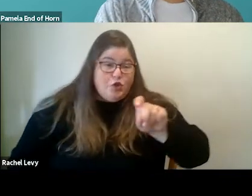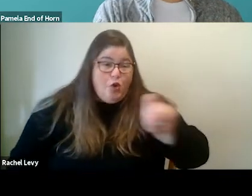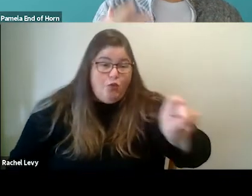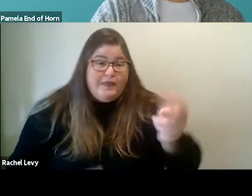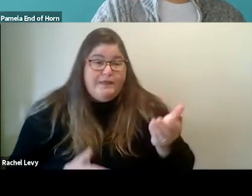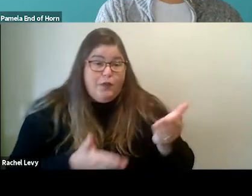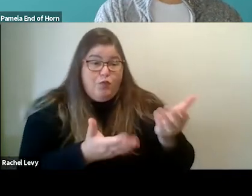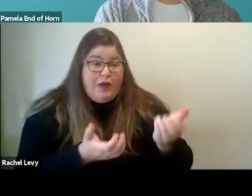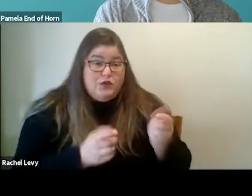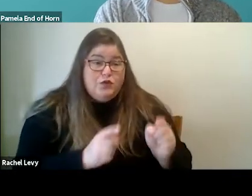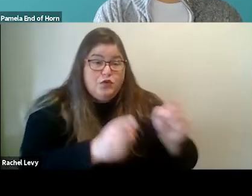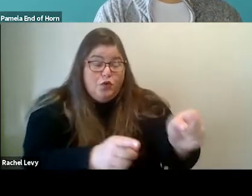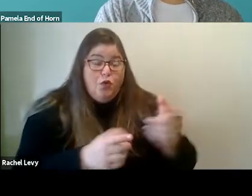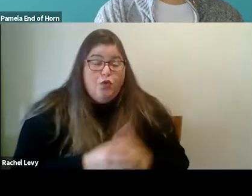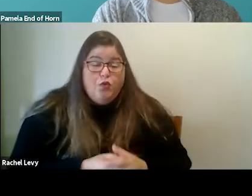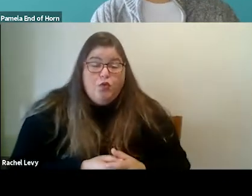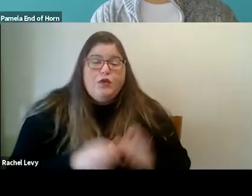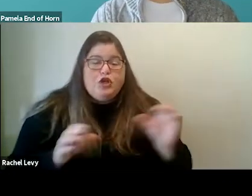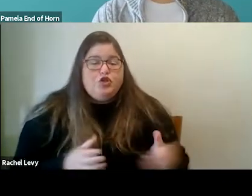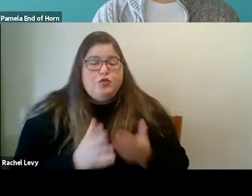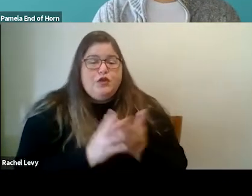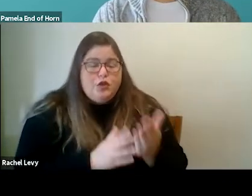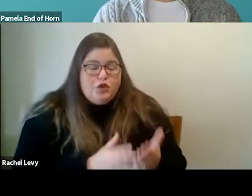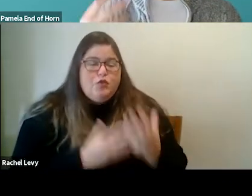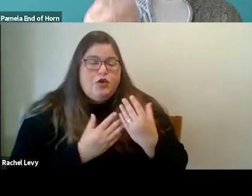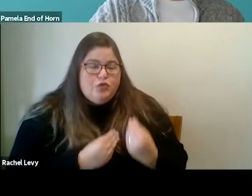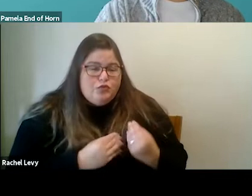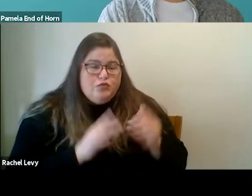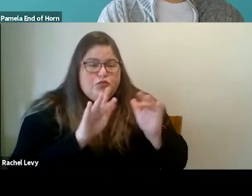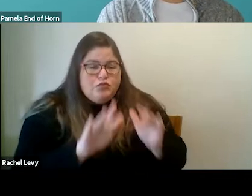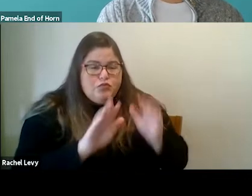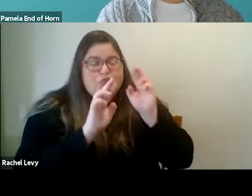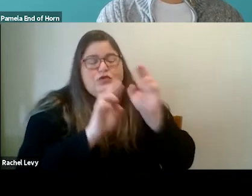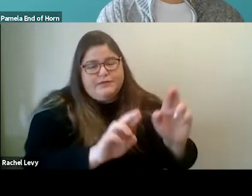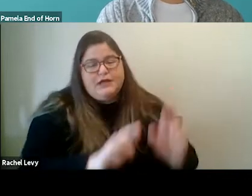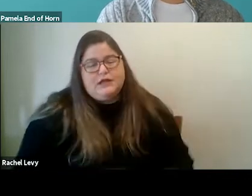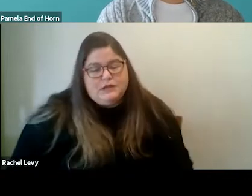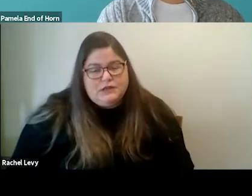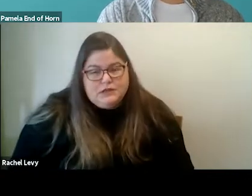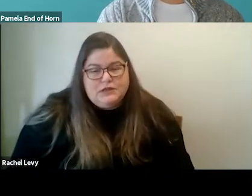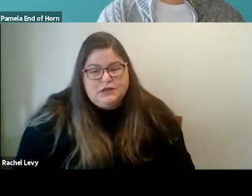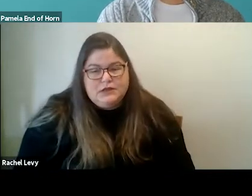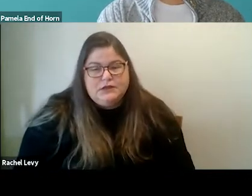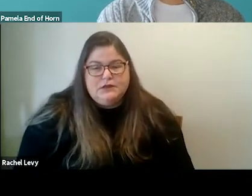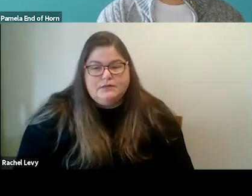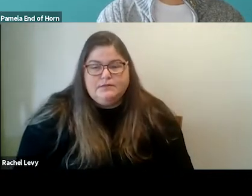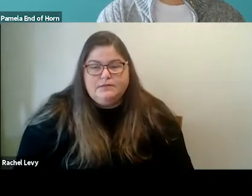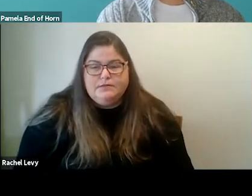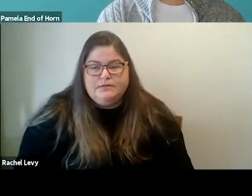we do this through altruism, empathy, respect. Next slide, please.